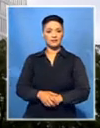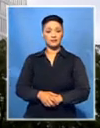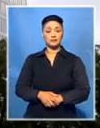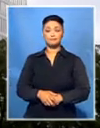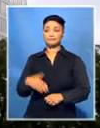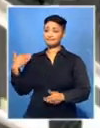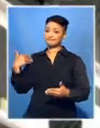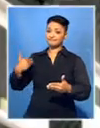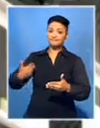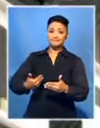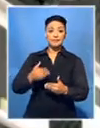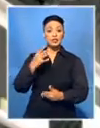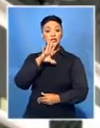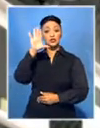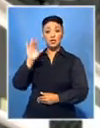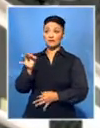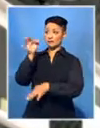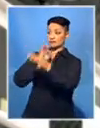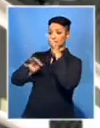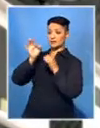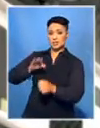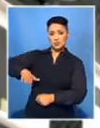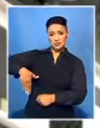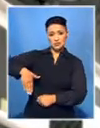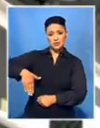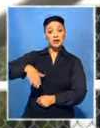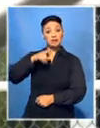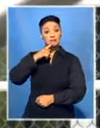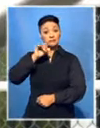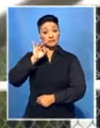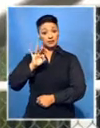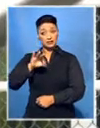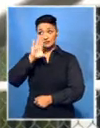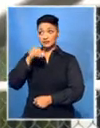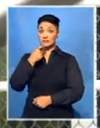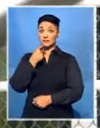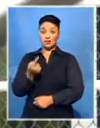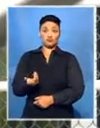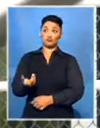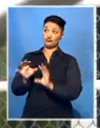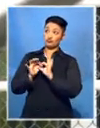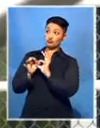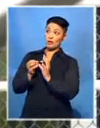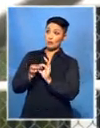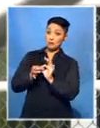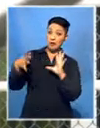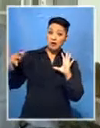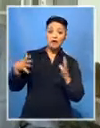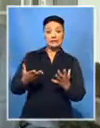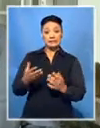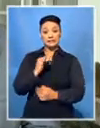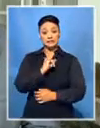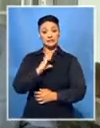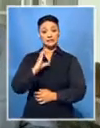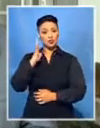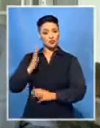October 5th to provide its explanation to the court. If the court then deems there was non-cooperation, the ICC is likely to